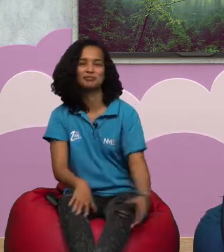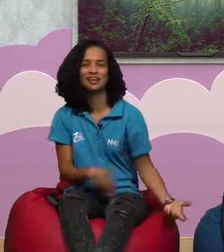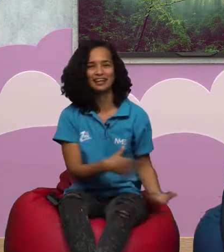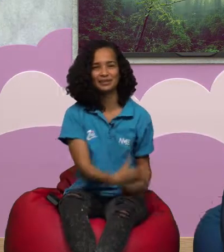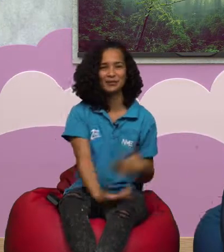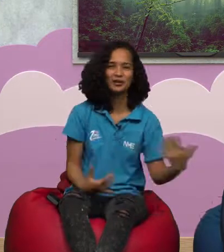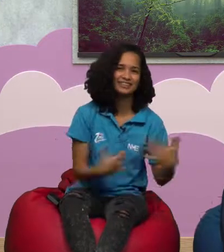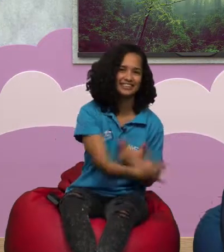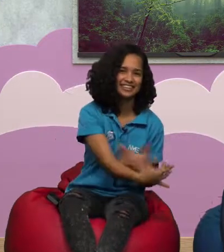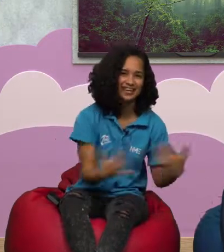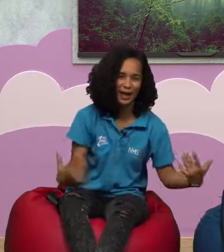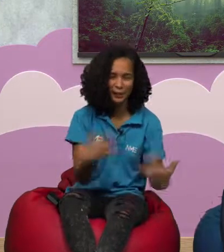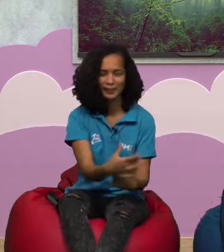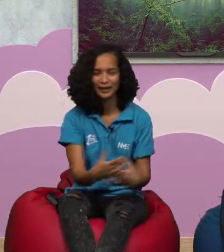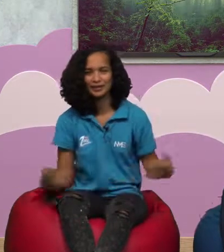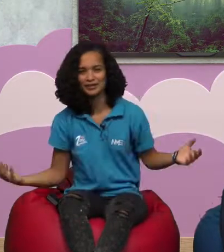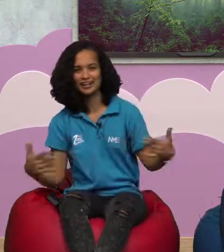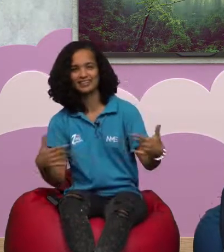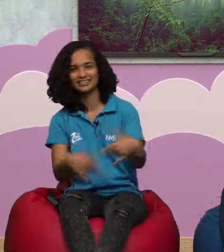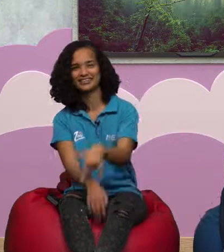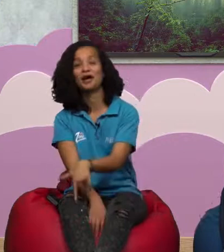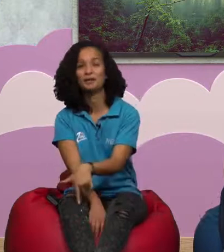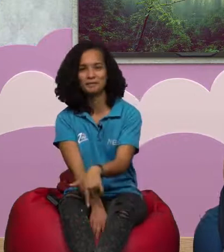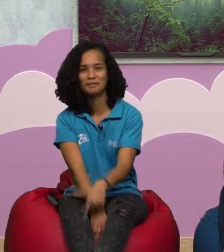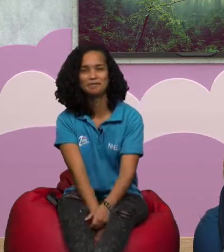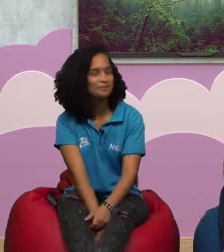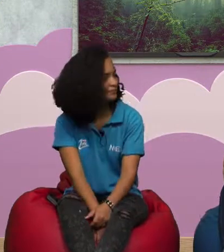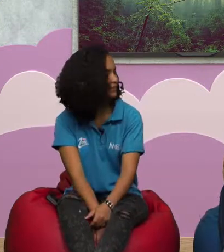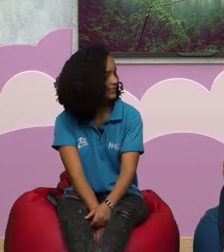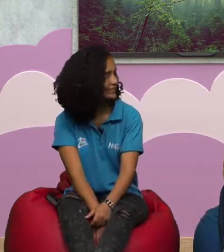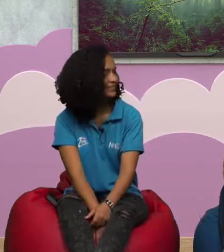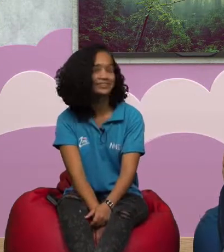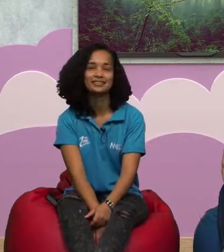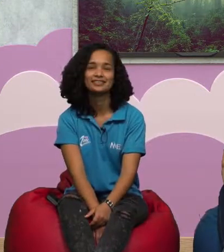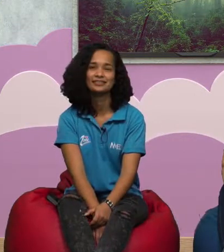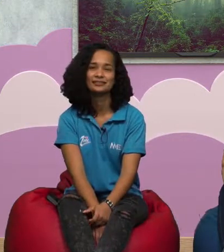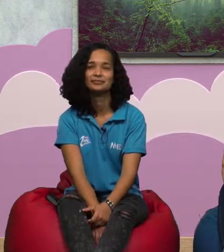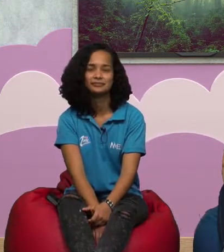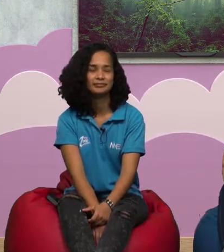it'd be like of fire and ice. Yes. So I think I'll go with the ice dragon. Anyhow,